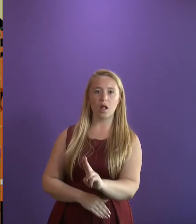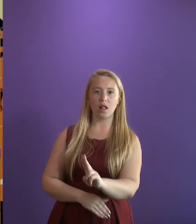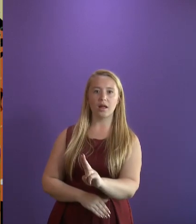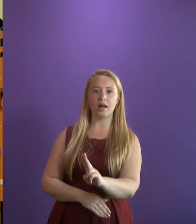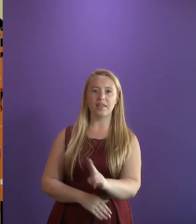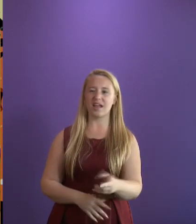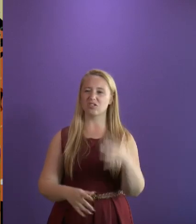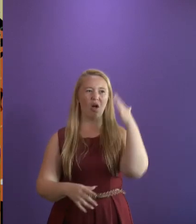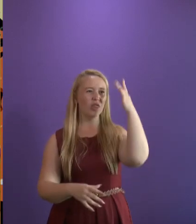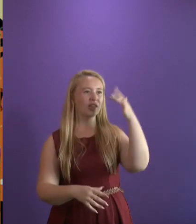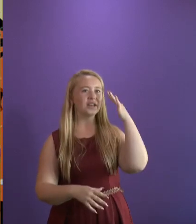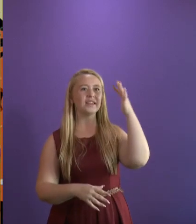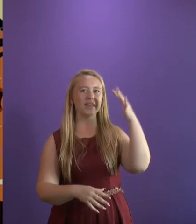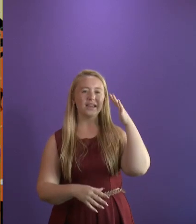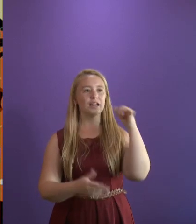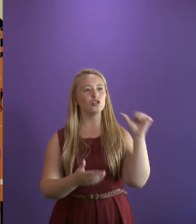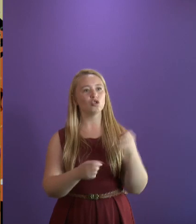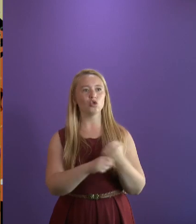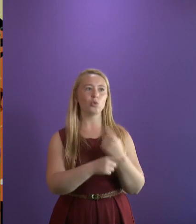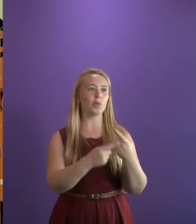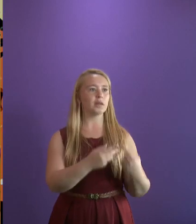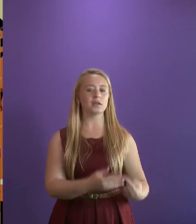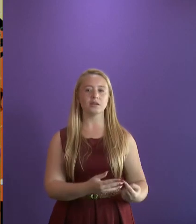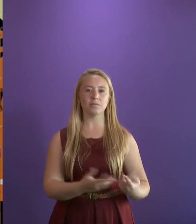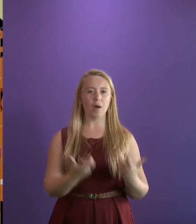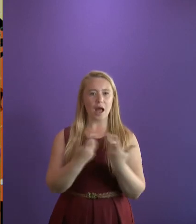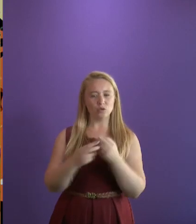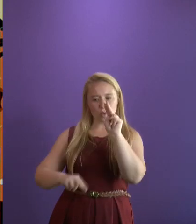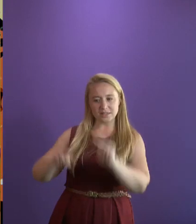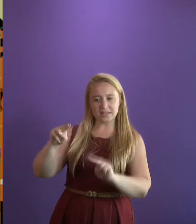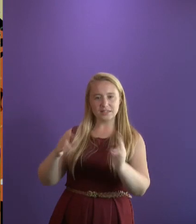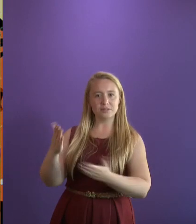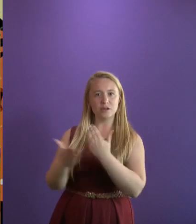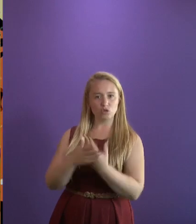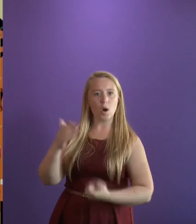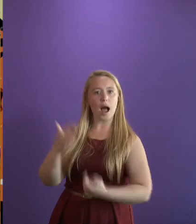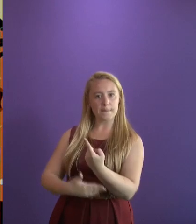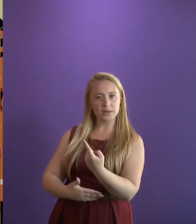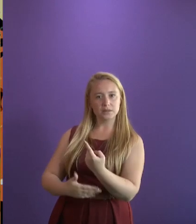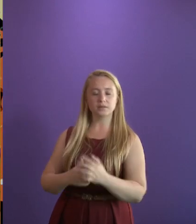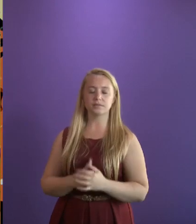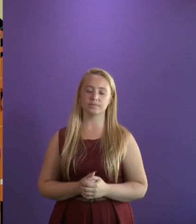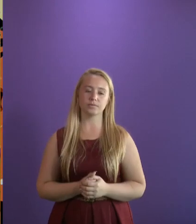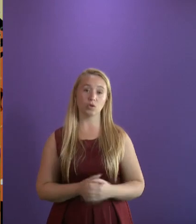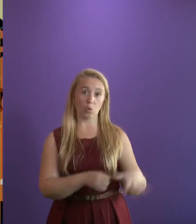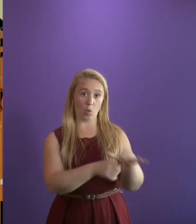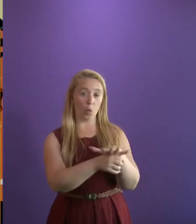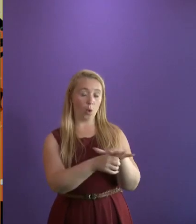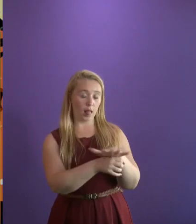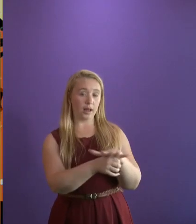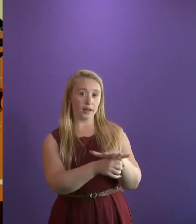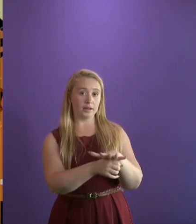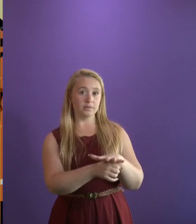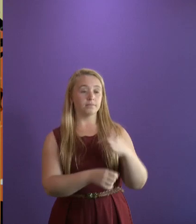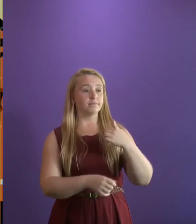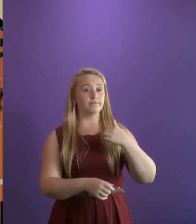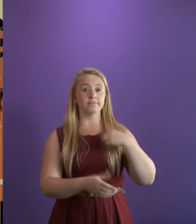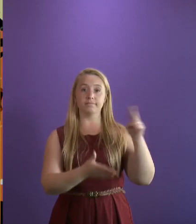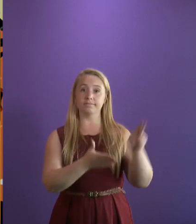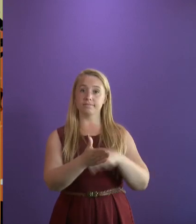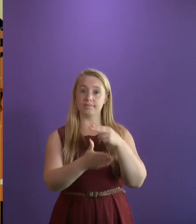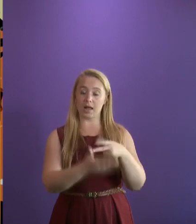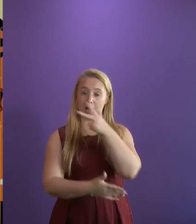just theory? How do you do it locally, and how do we assess it nationally? Alison, locally. Yeah, locally, when I was first elected as a councillor, one of the